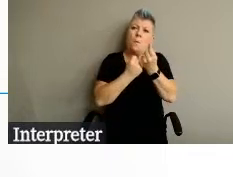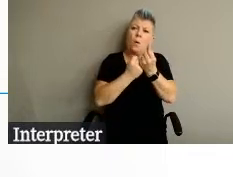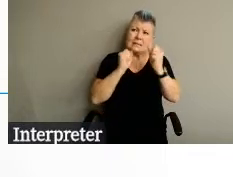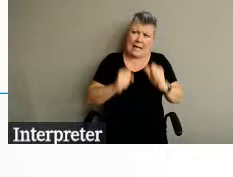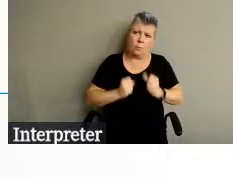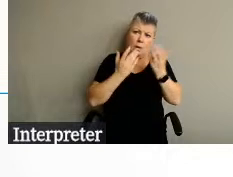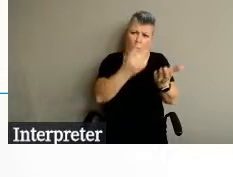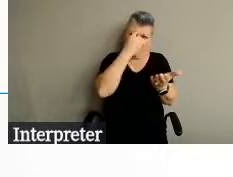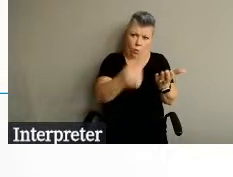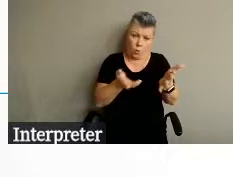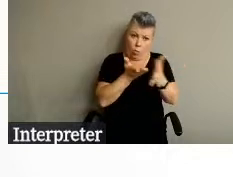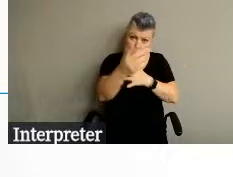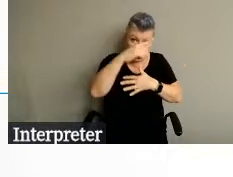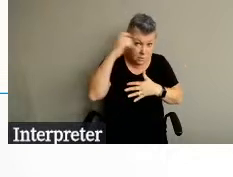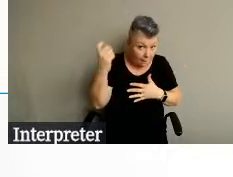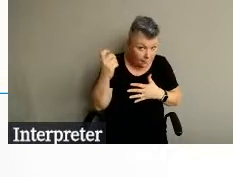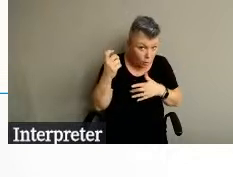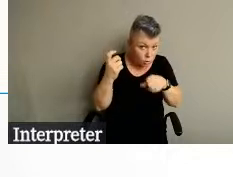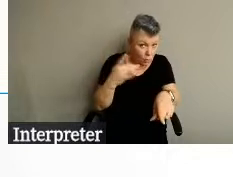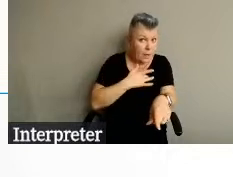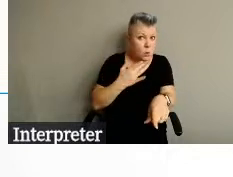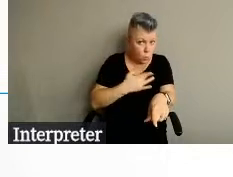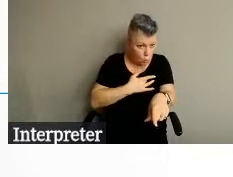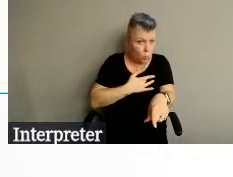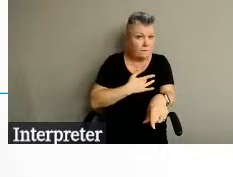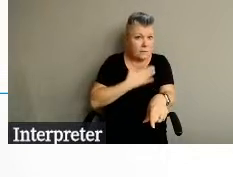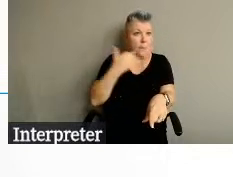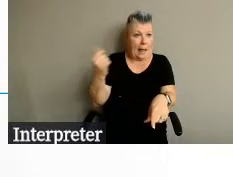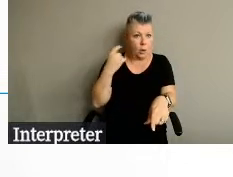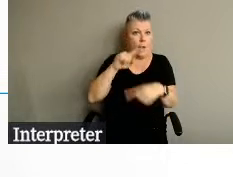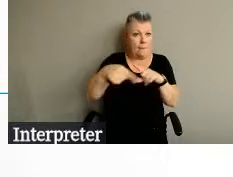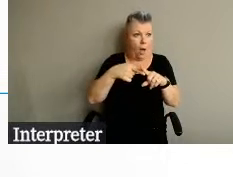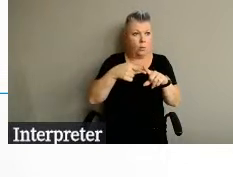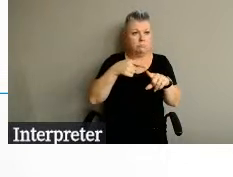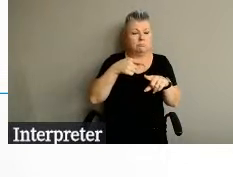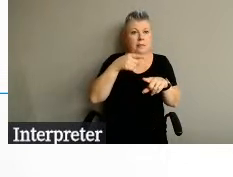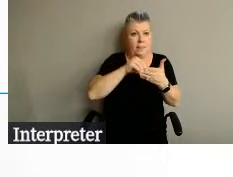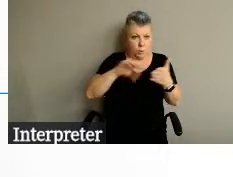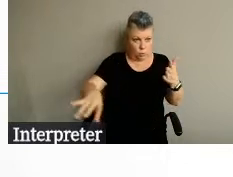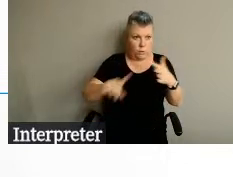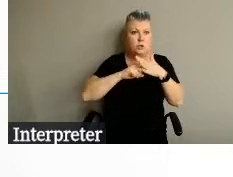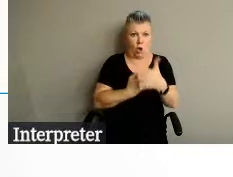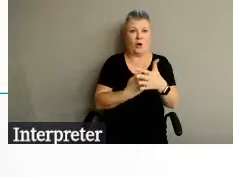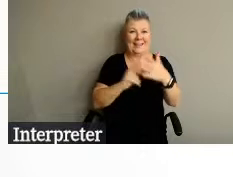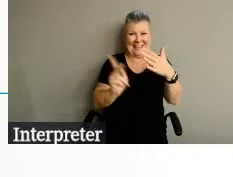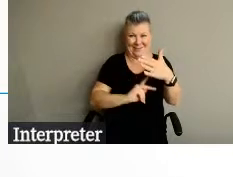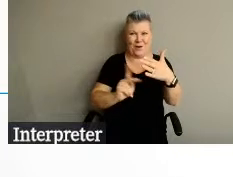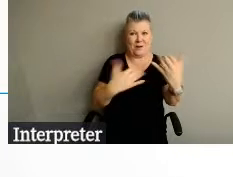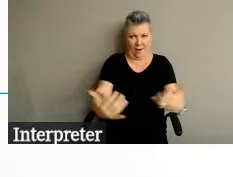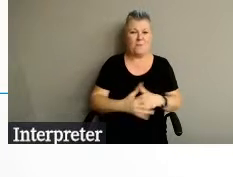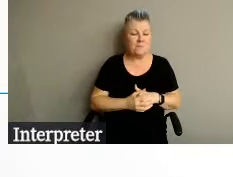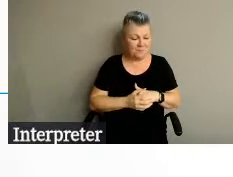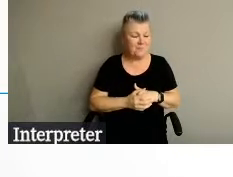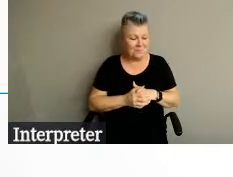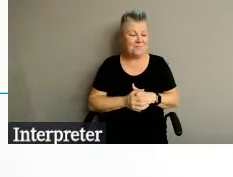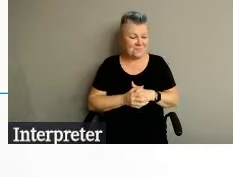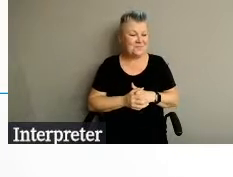need to help feel like he will be confident as well, or she. I know, I mean,